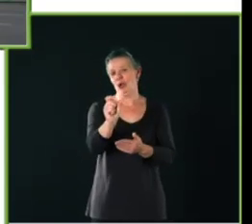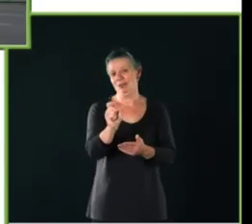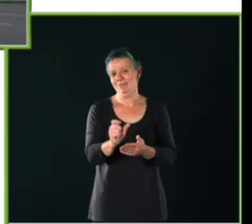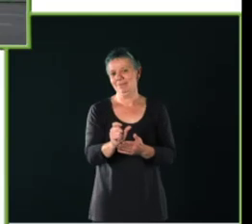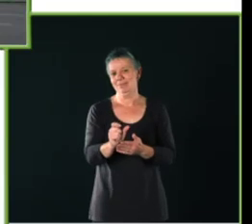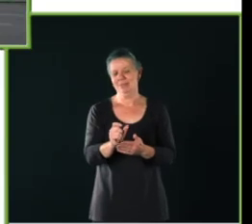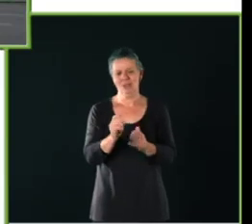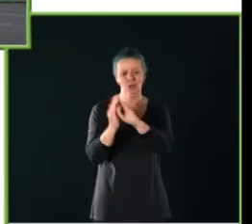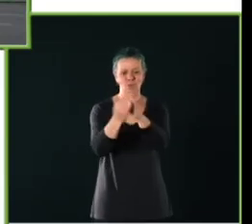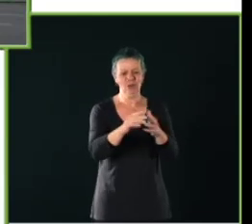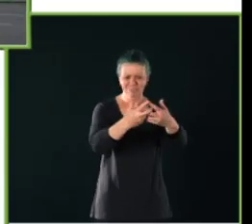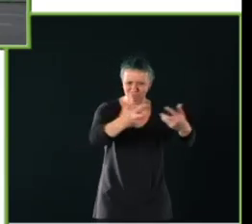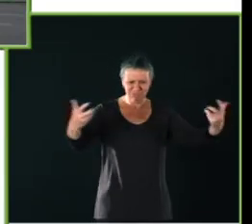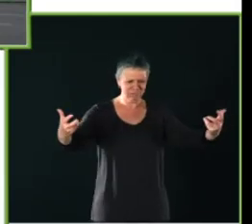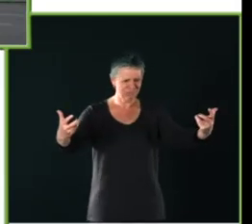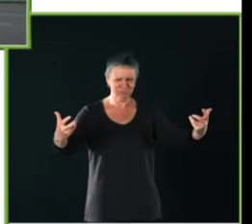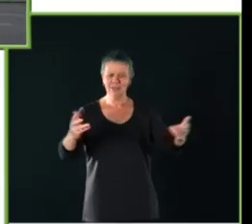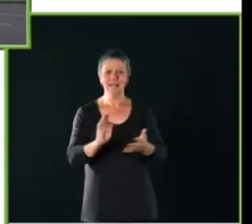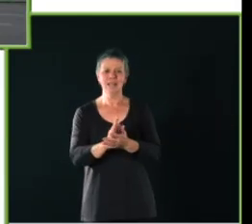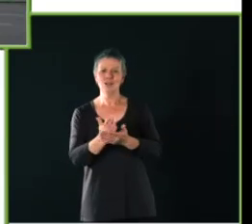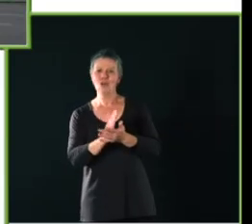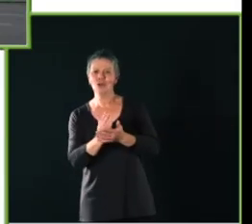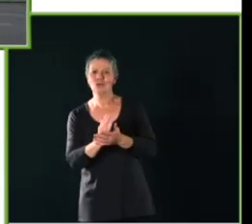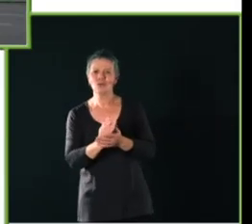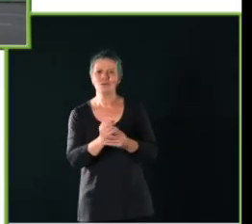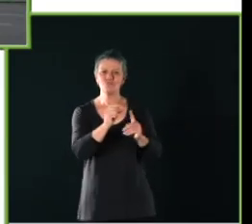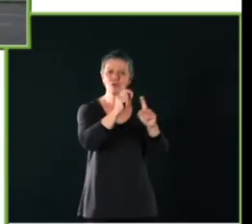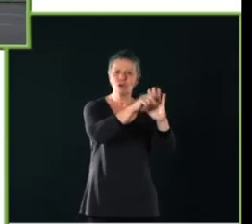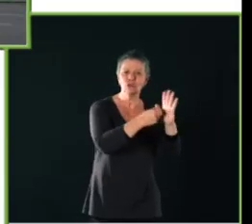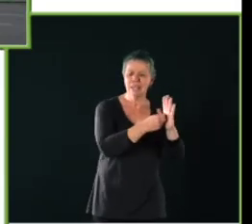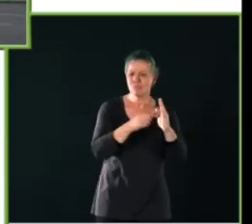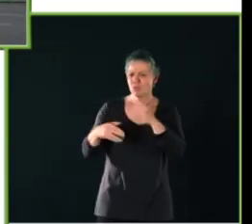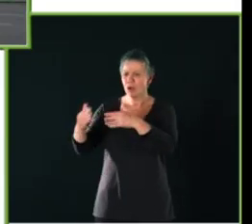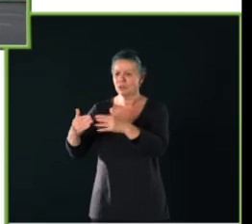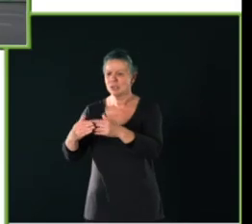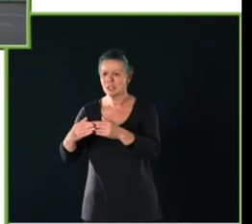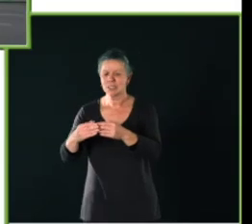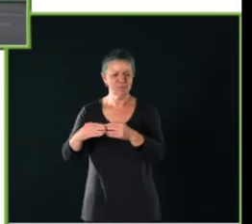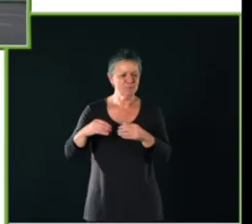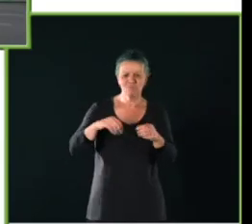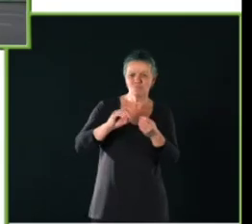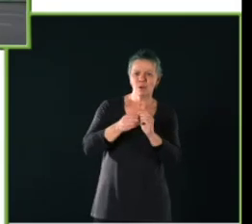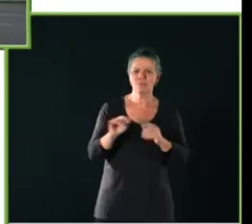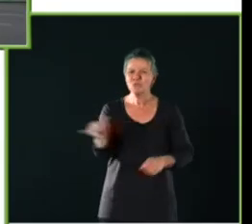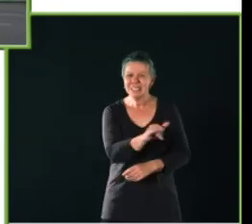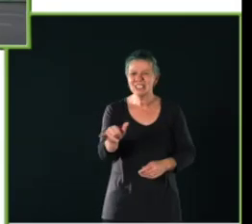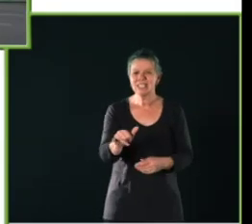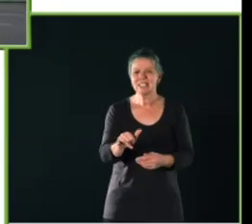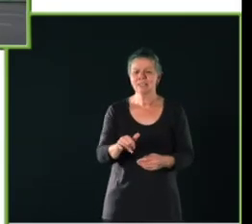it's the project or the process that is really the problem. We need to talk. We need a robust business